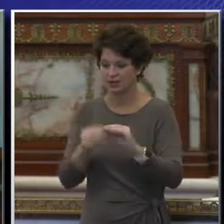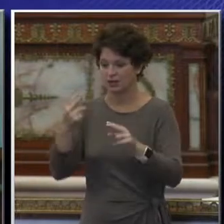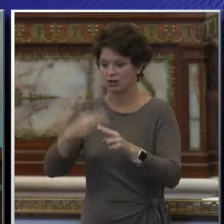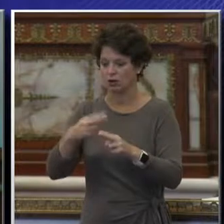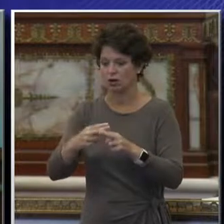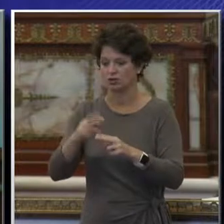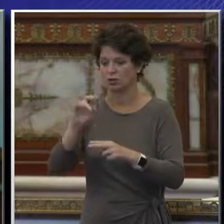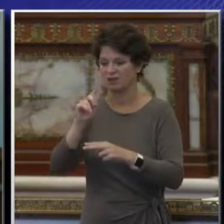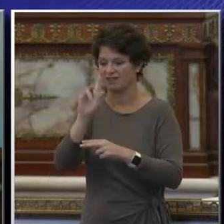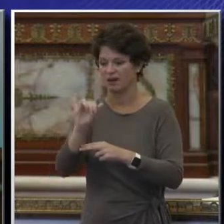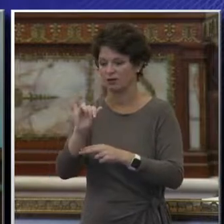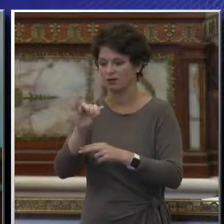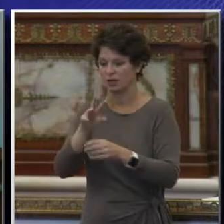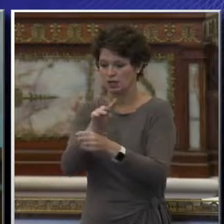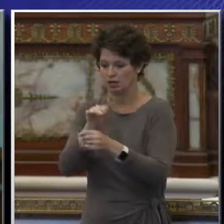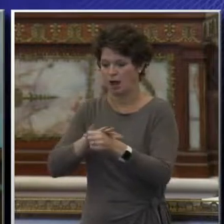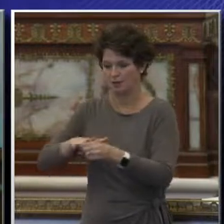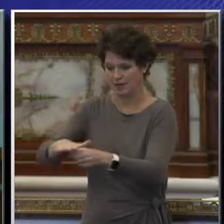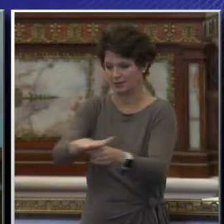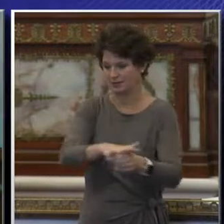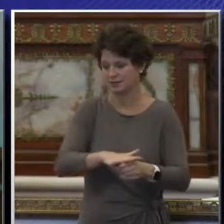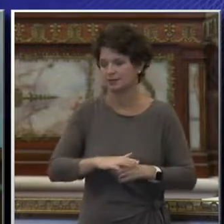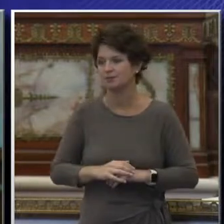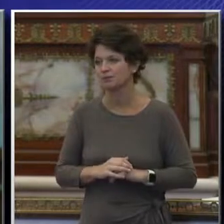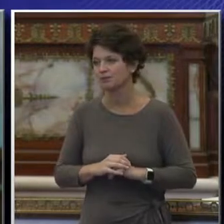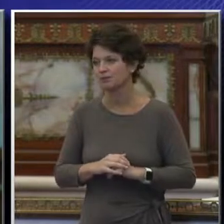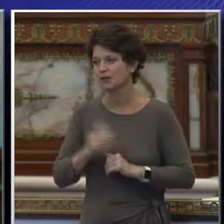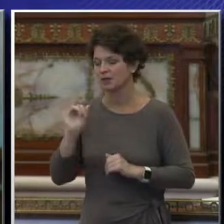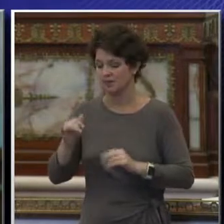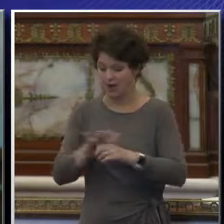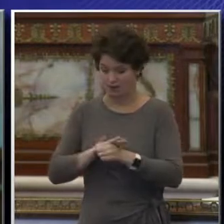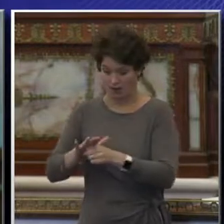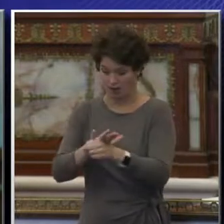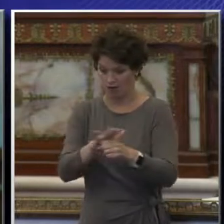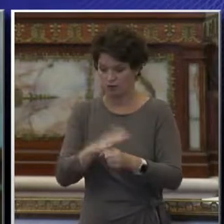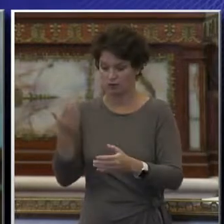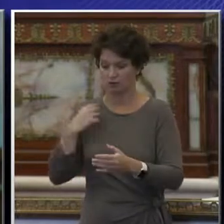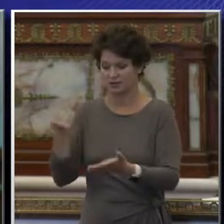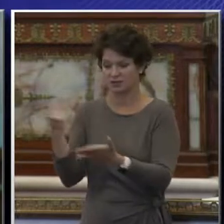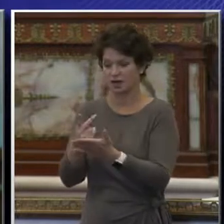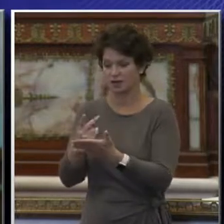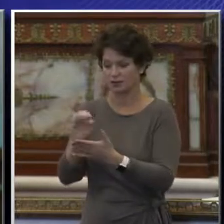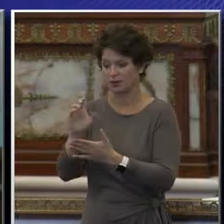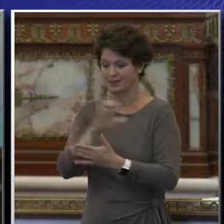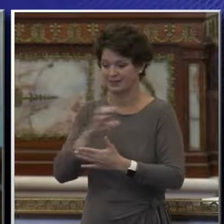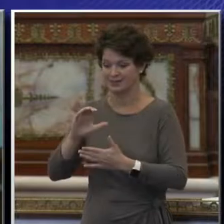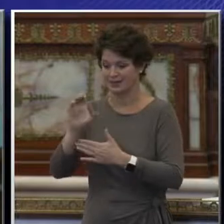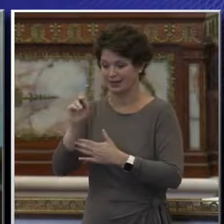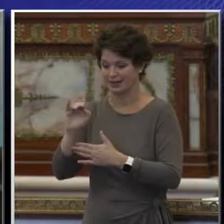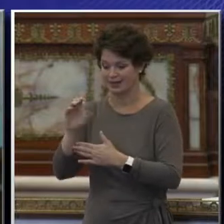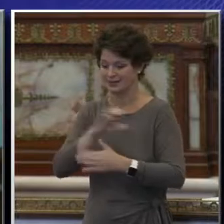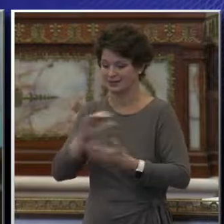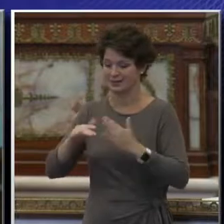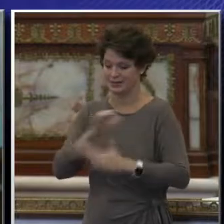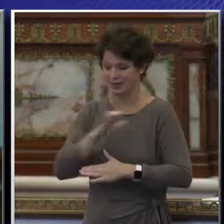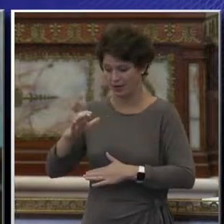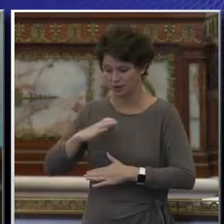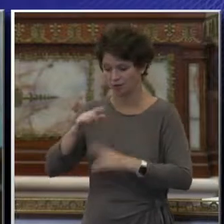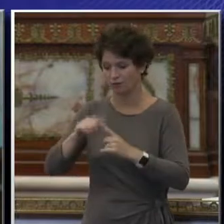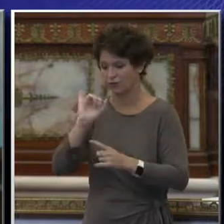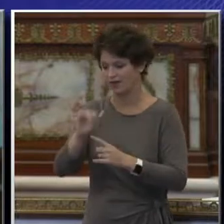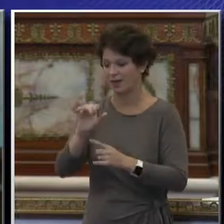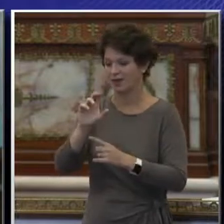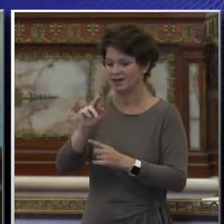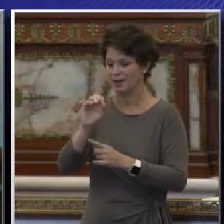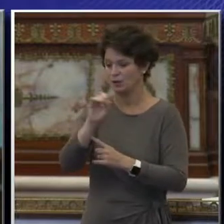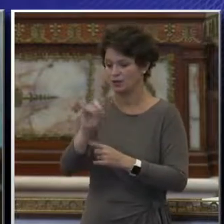the refinery complex. These parcels were previously authorized by City Council and approved by the state for KOZ